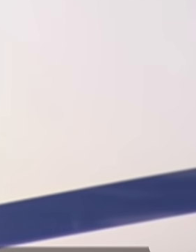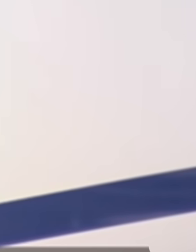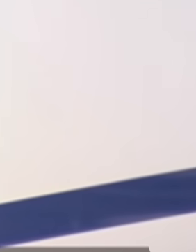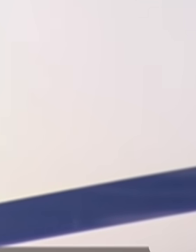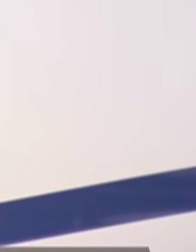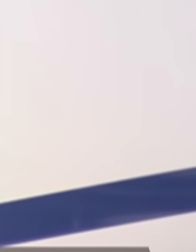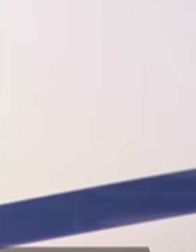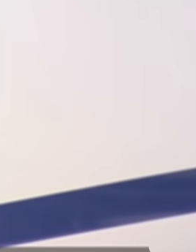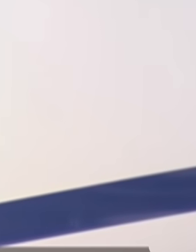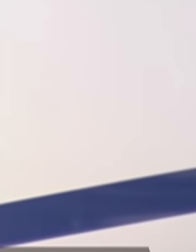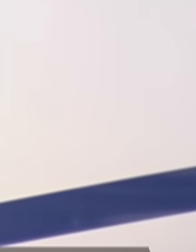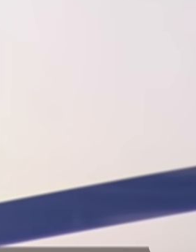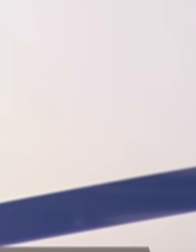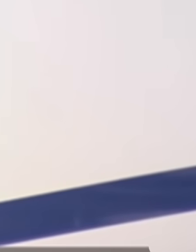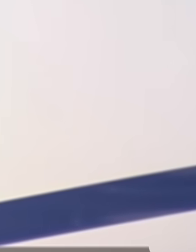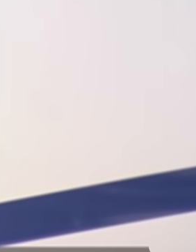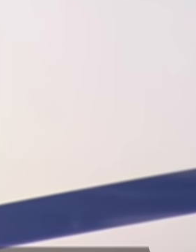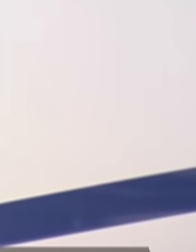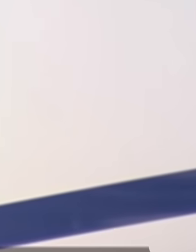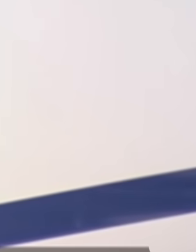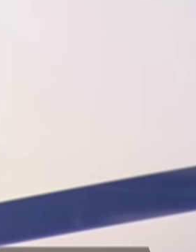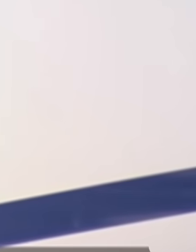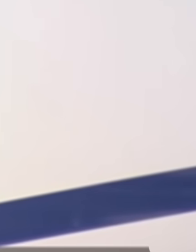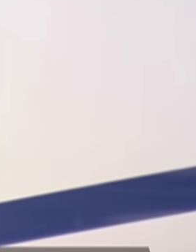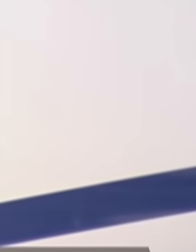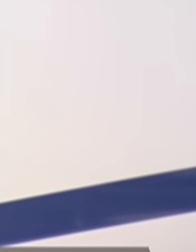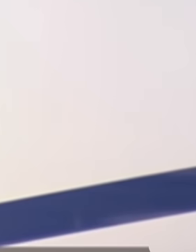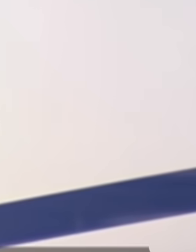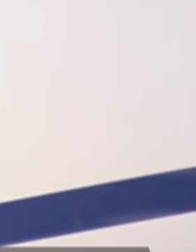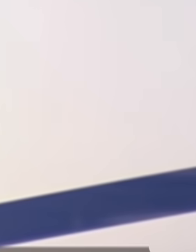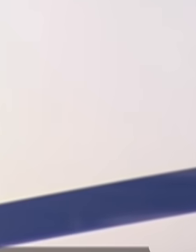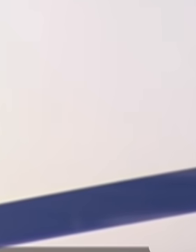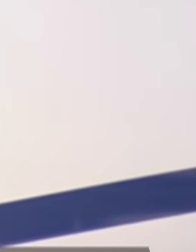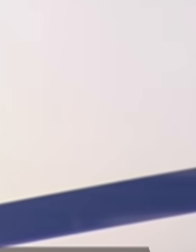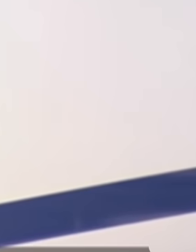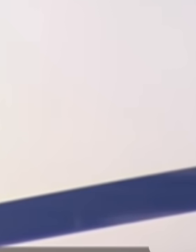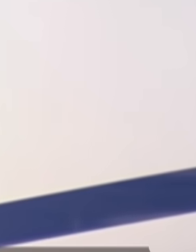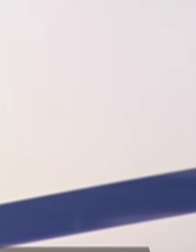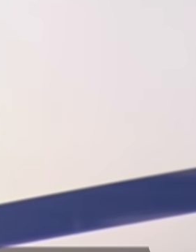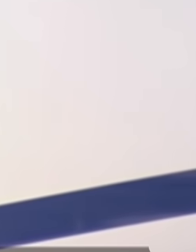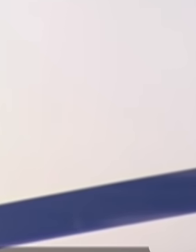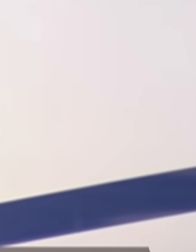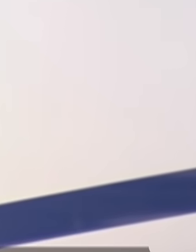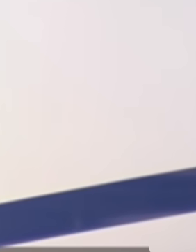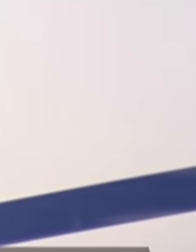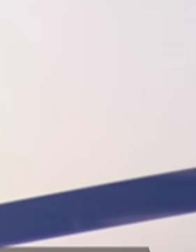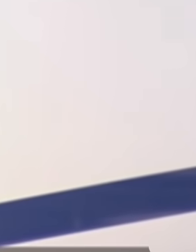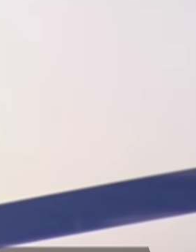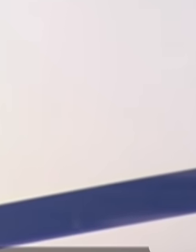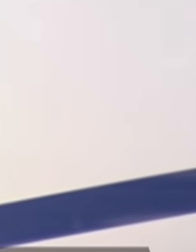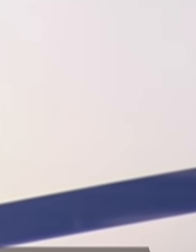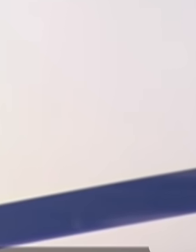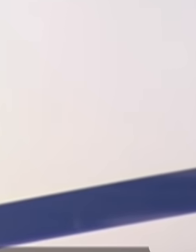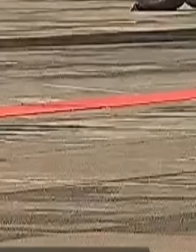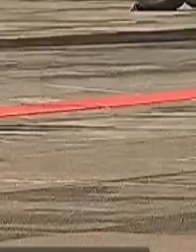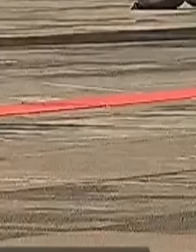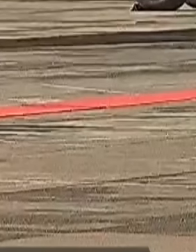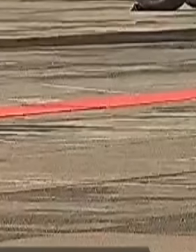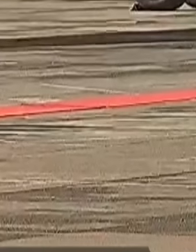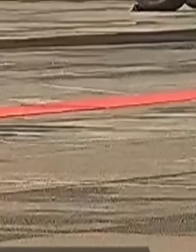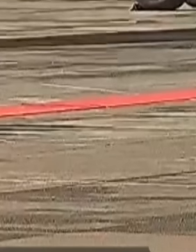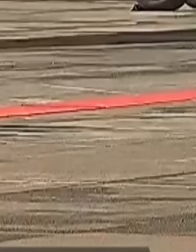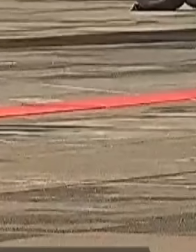brought the Vietnam Prime Minister, His Excellency Pham Minh Chinh. And not far from that is where this is.